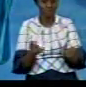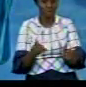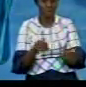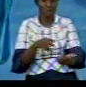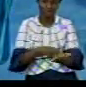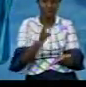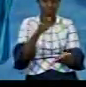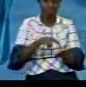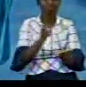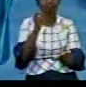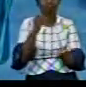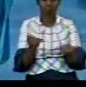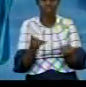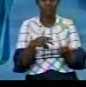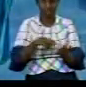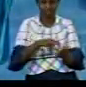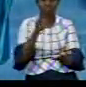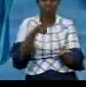move